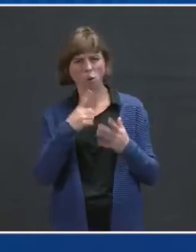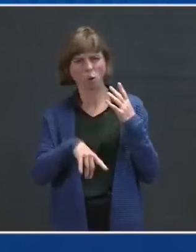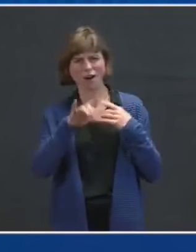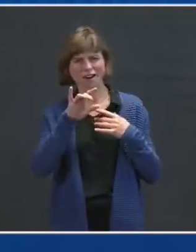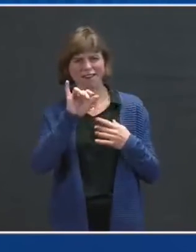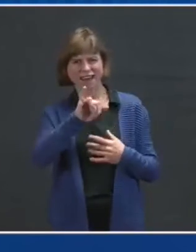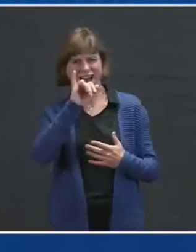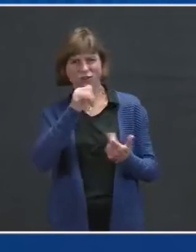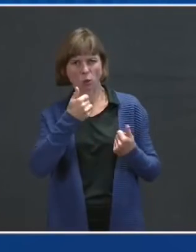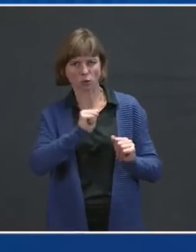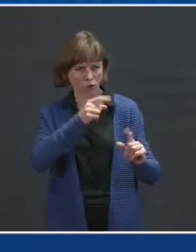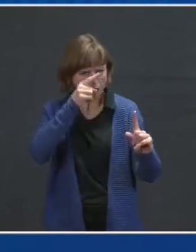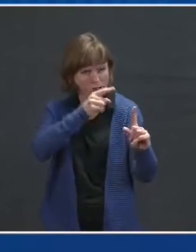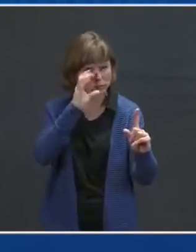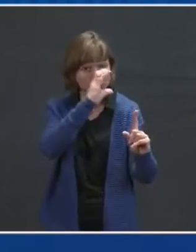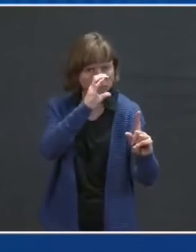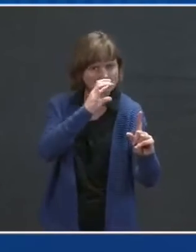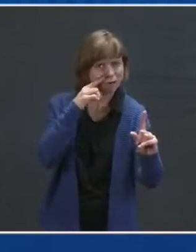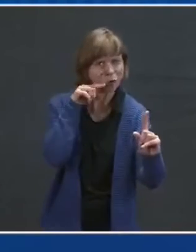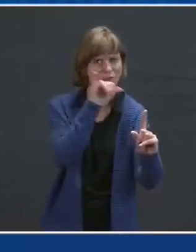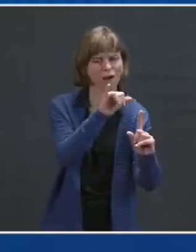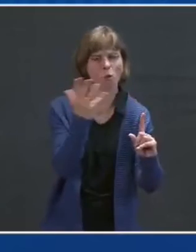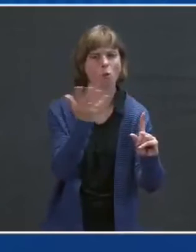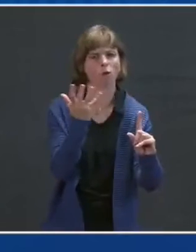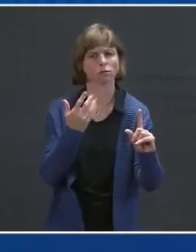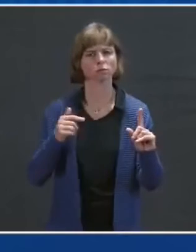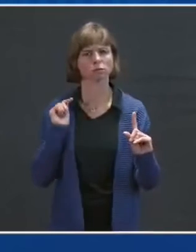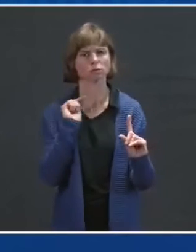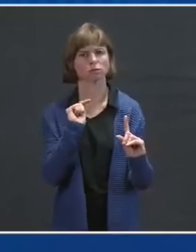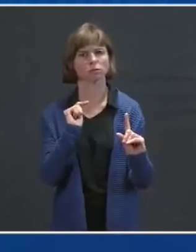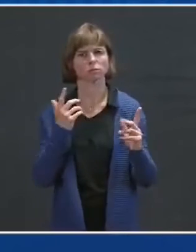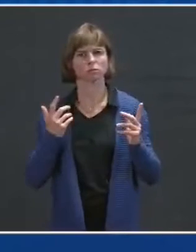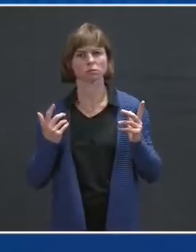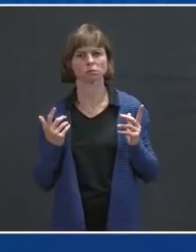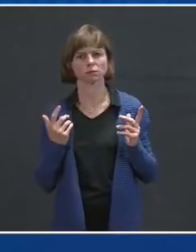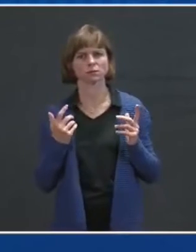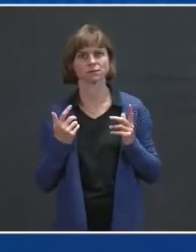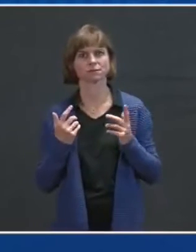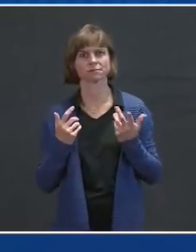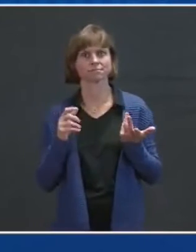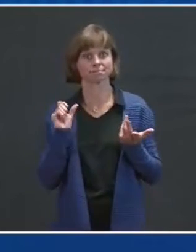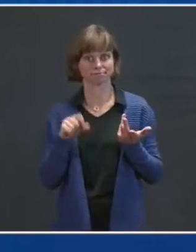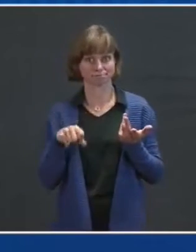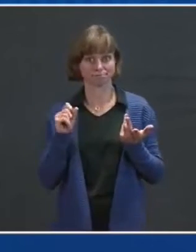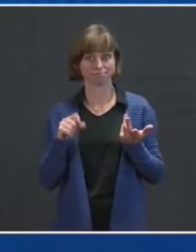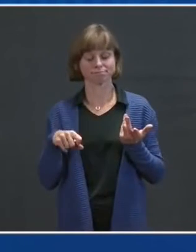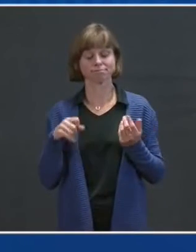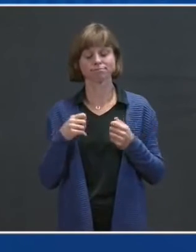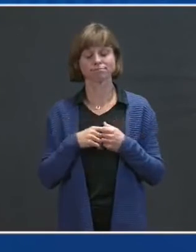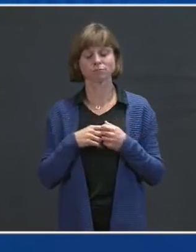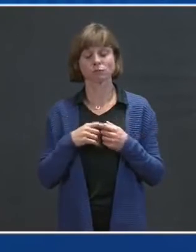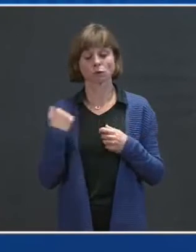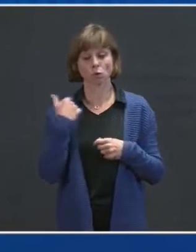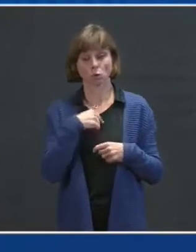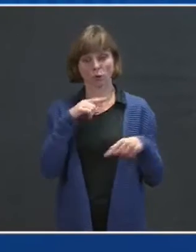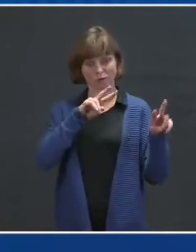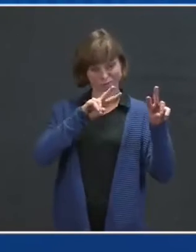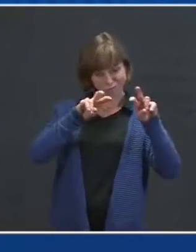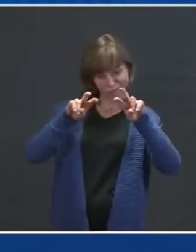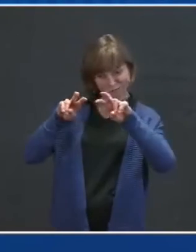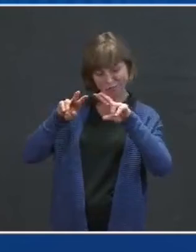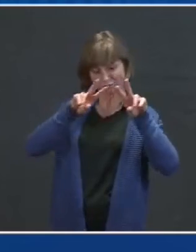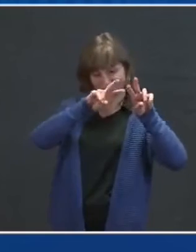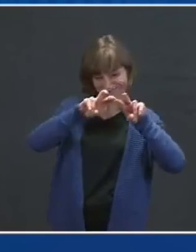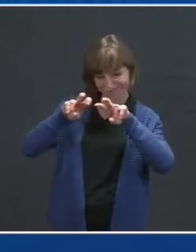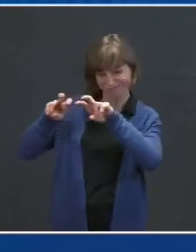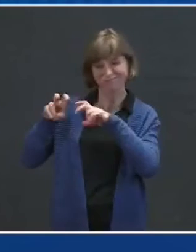particular agency out of the 9 that you found that they were going after? Certainly, as we look at the agencies, there are a number of those of